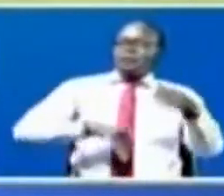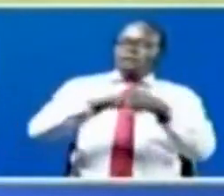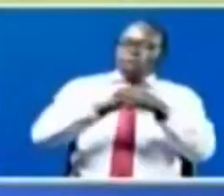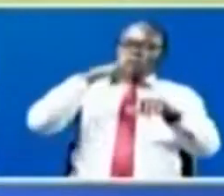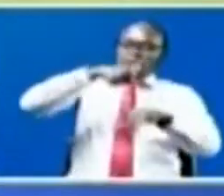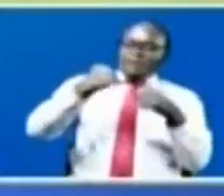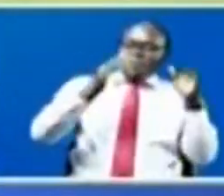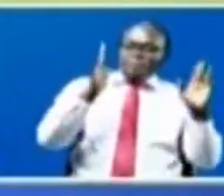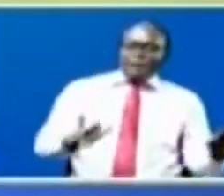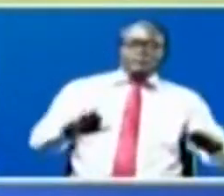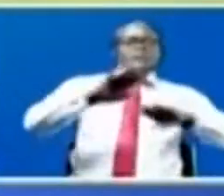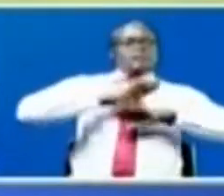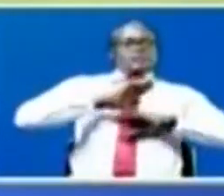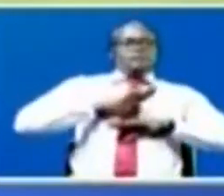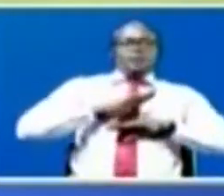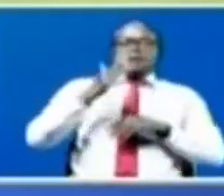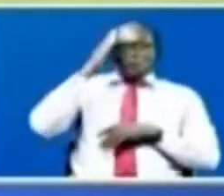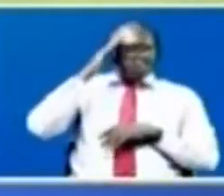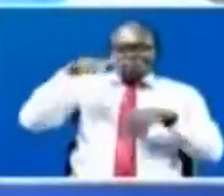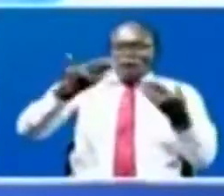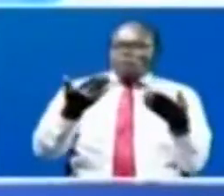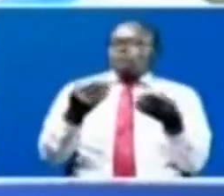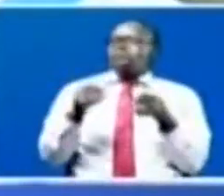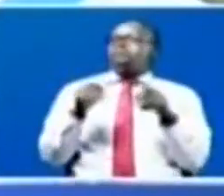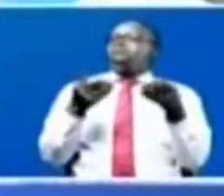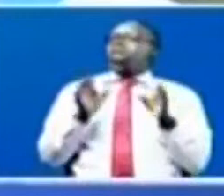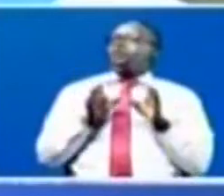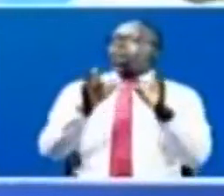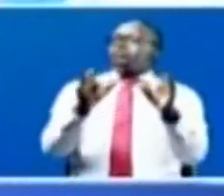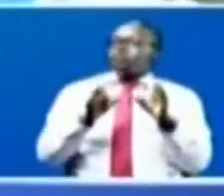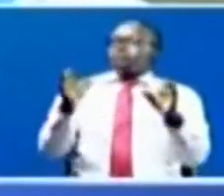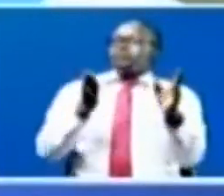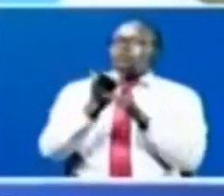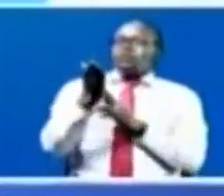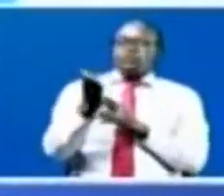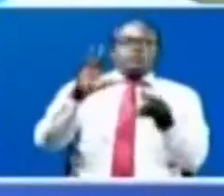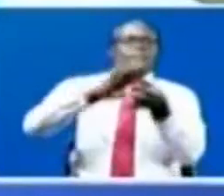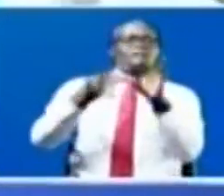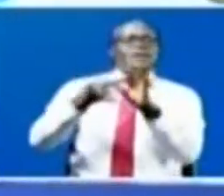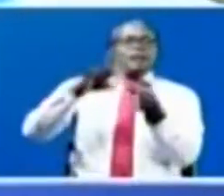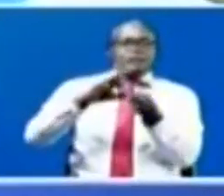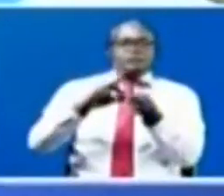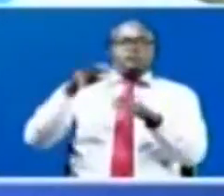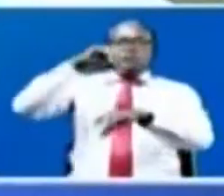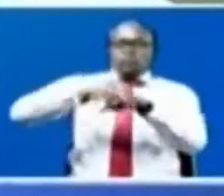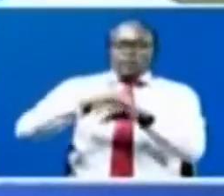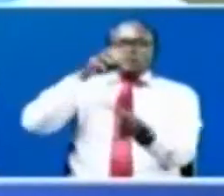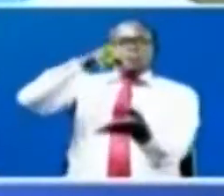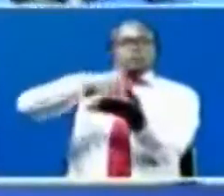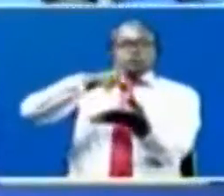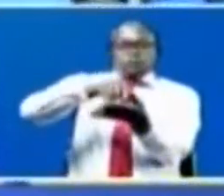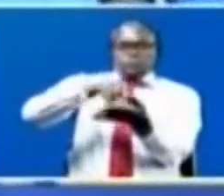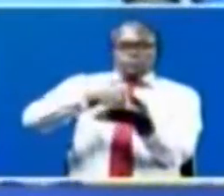satisfied, yes, and then knows when to accelerate, when to push through the channels and good positioning